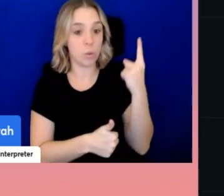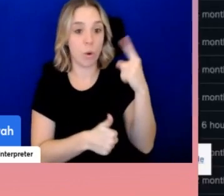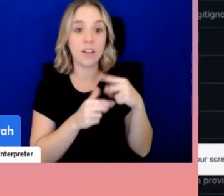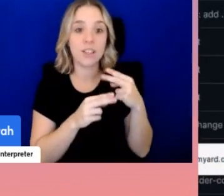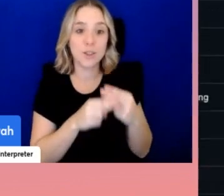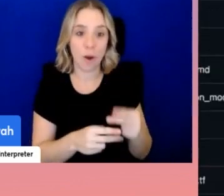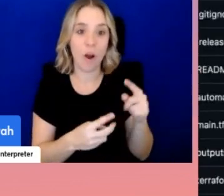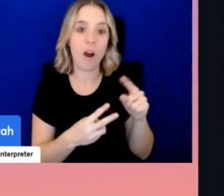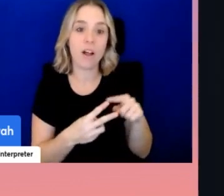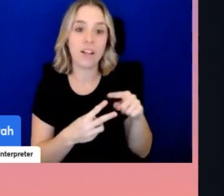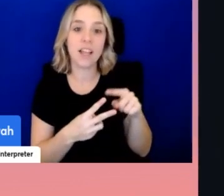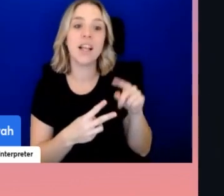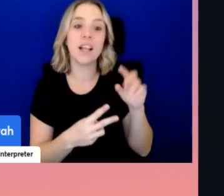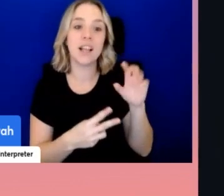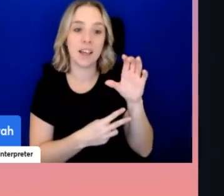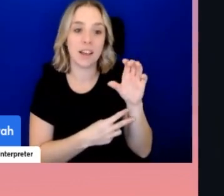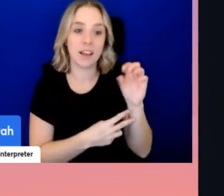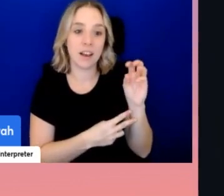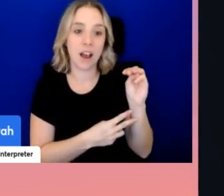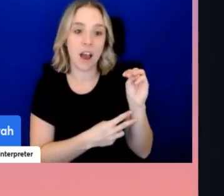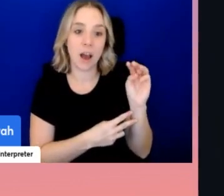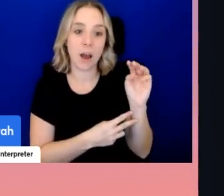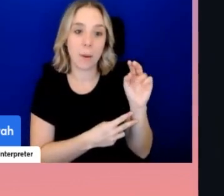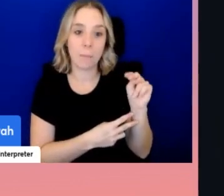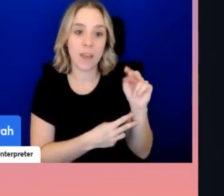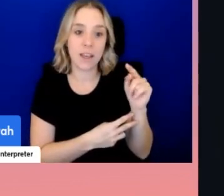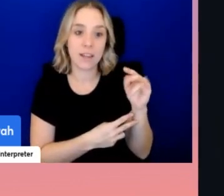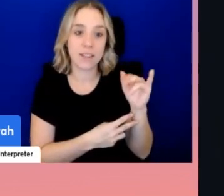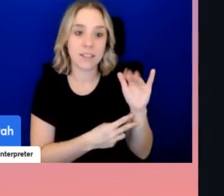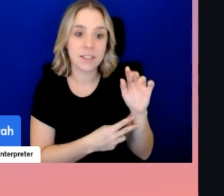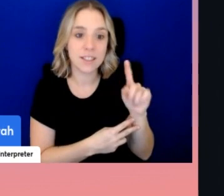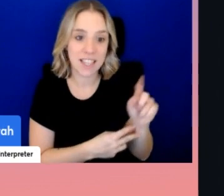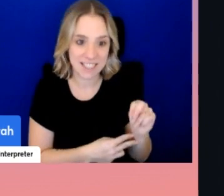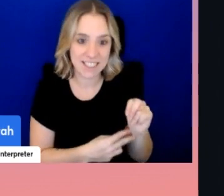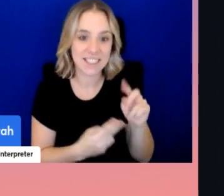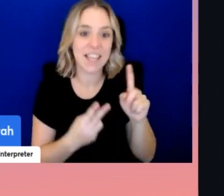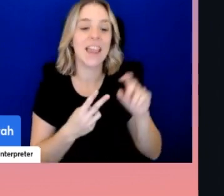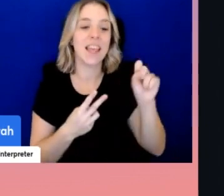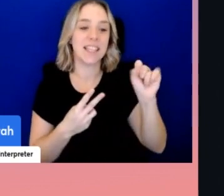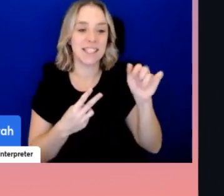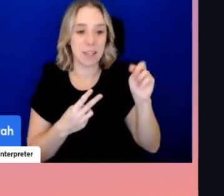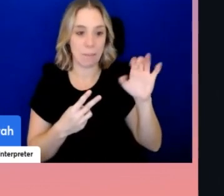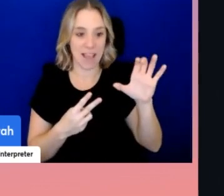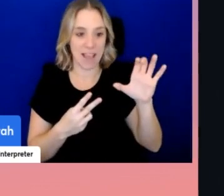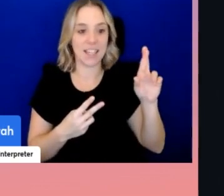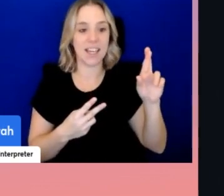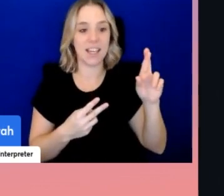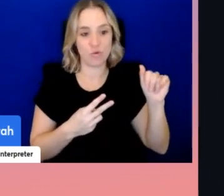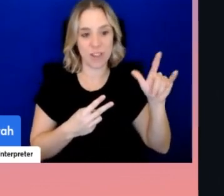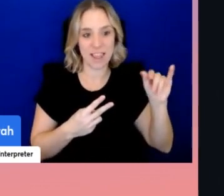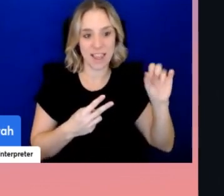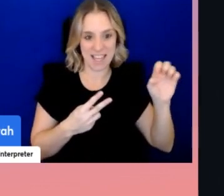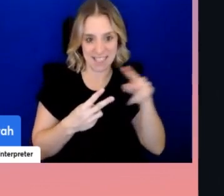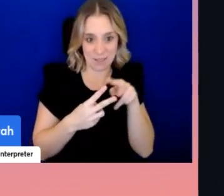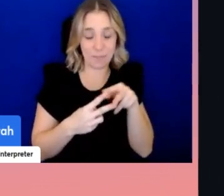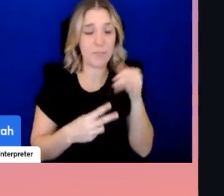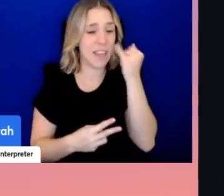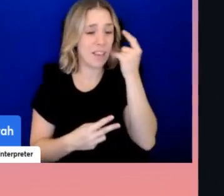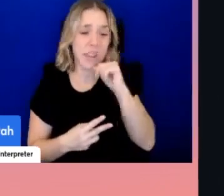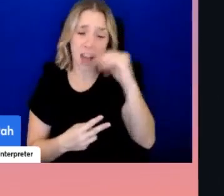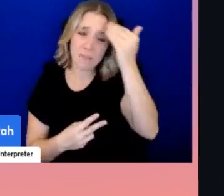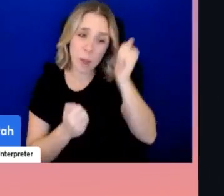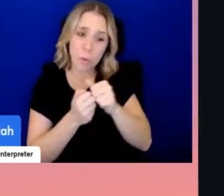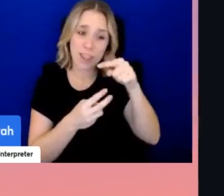one is called semantic release. So if no one is familiar with these two